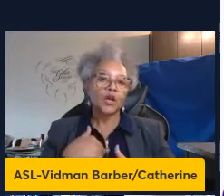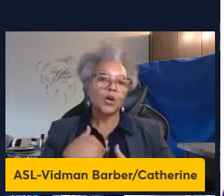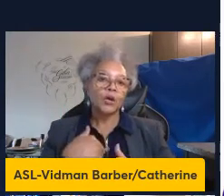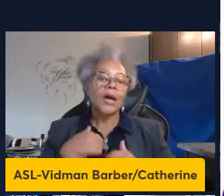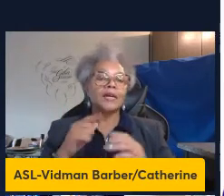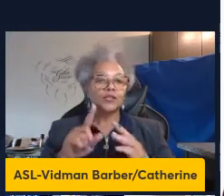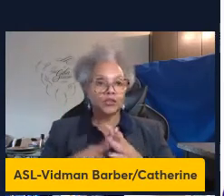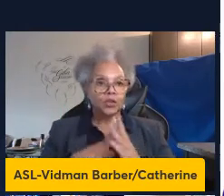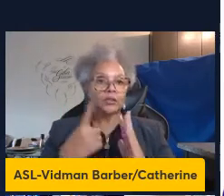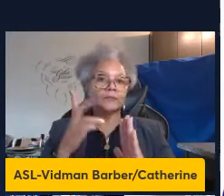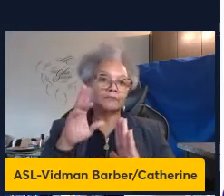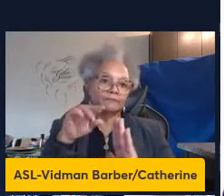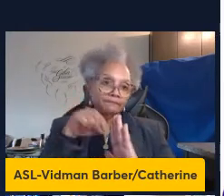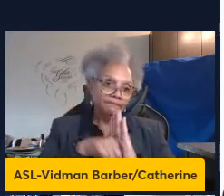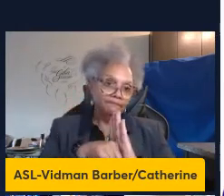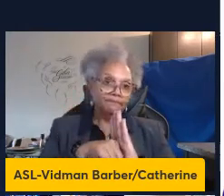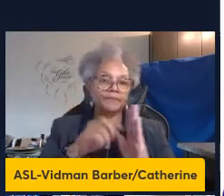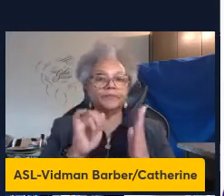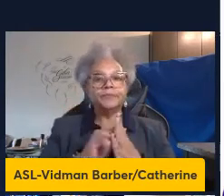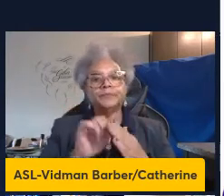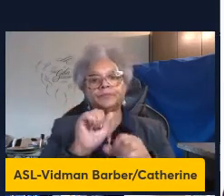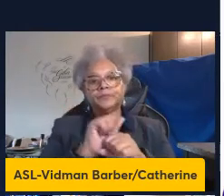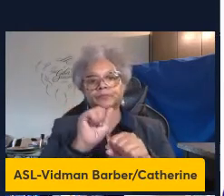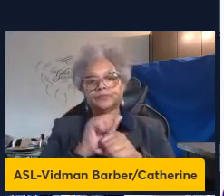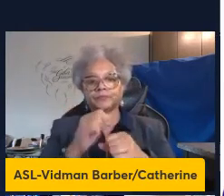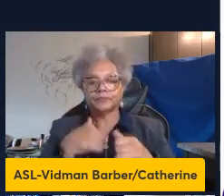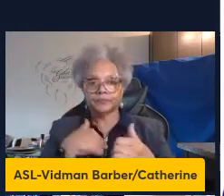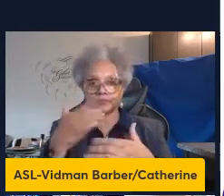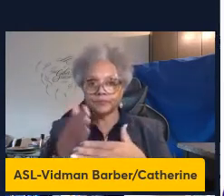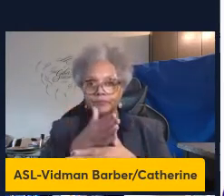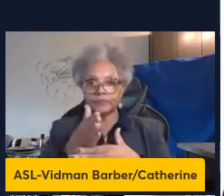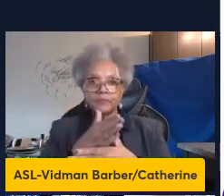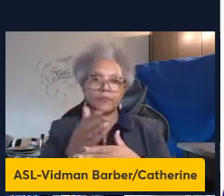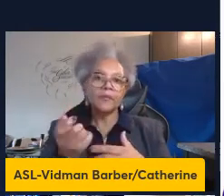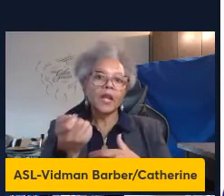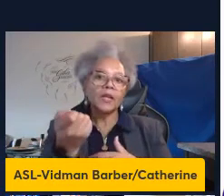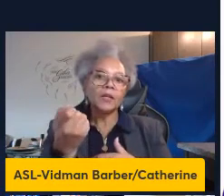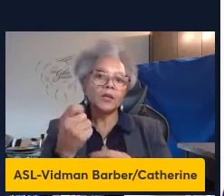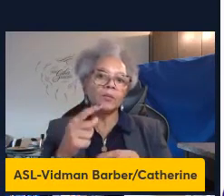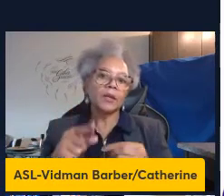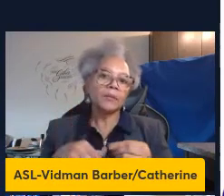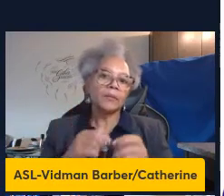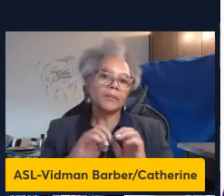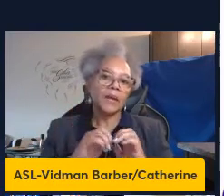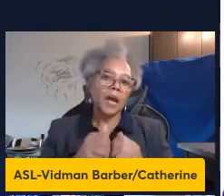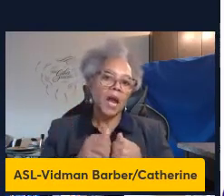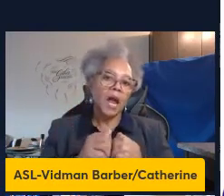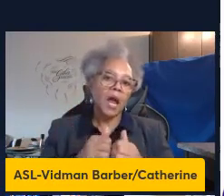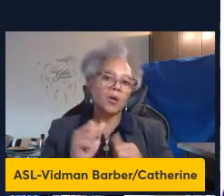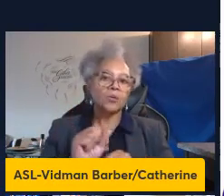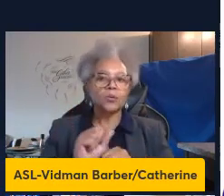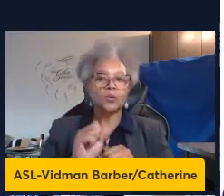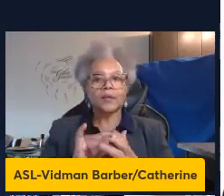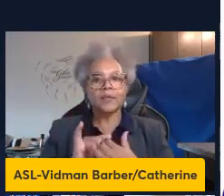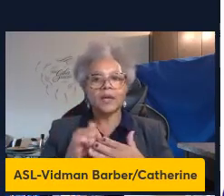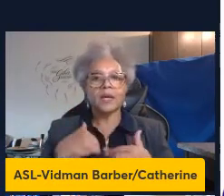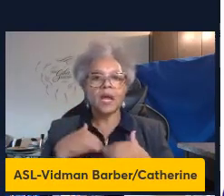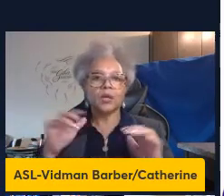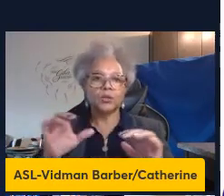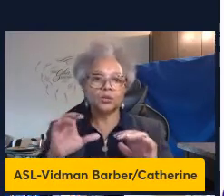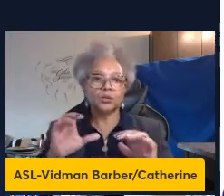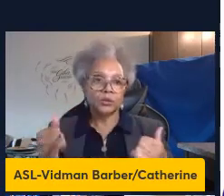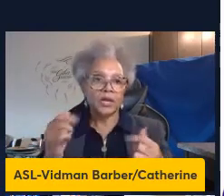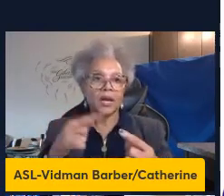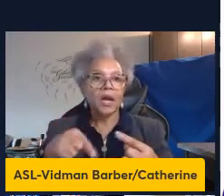into the work, and so I'm going to share a little bit about how the work that I'm doing right now around